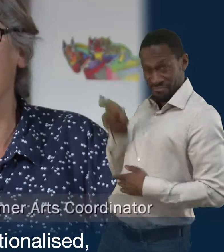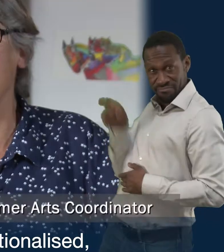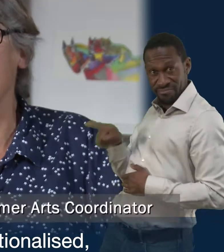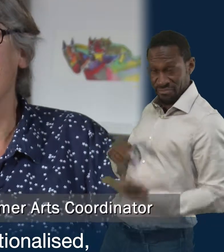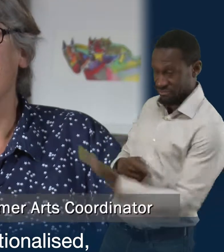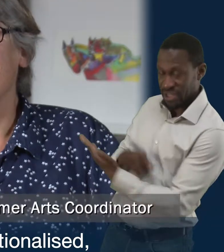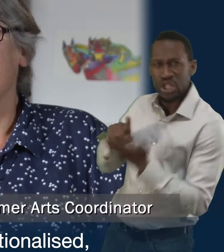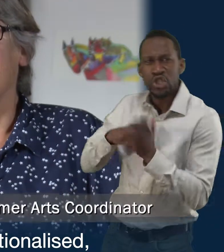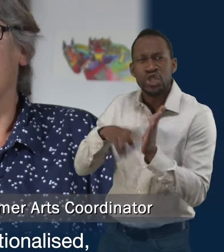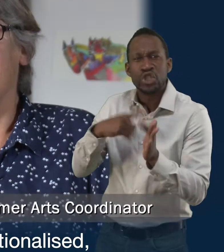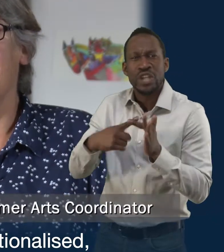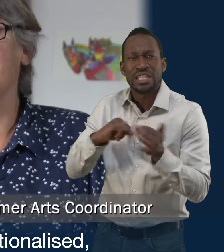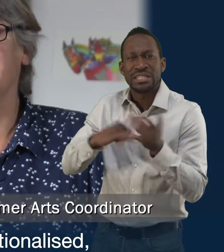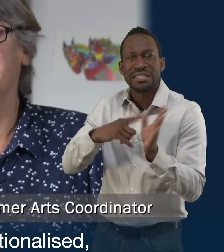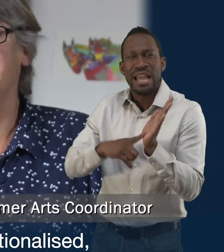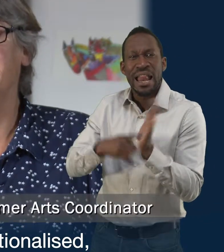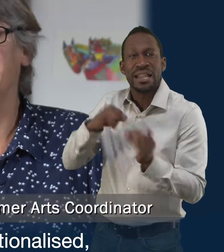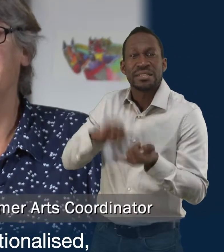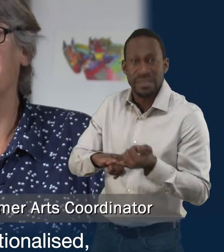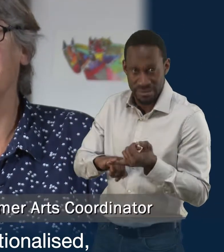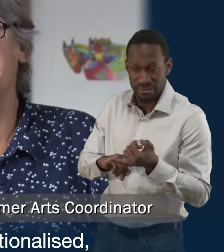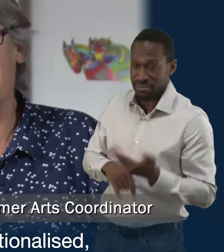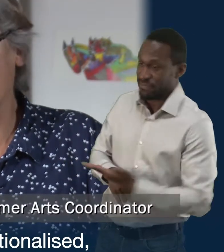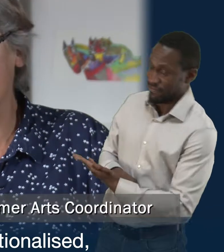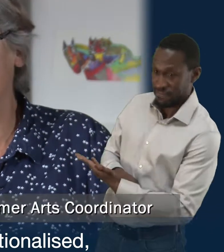They were very